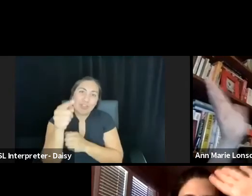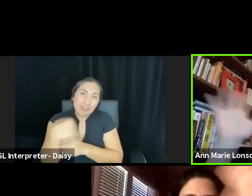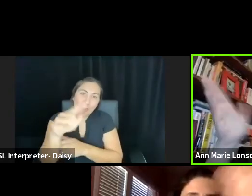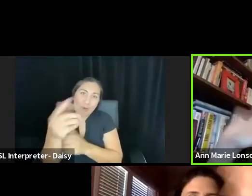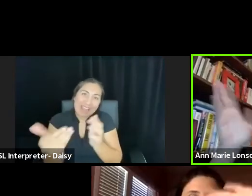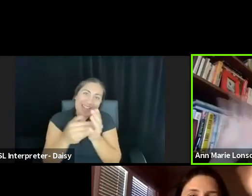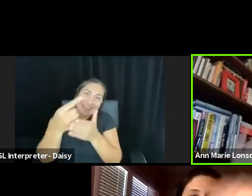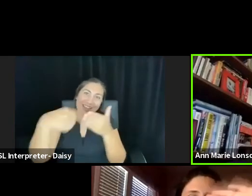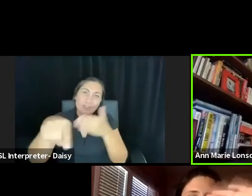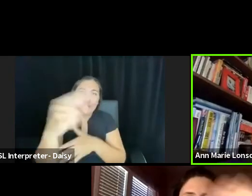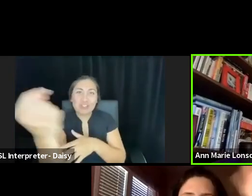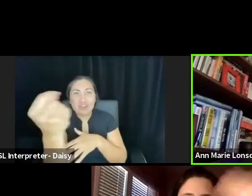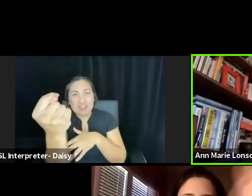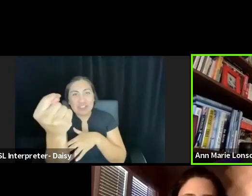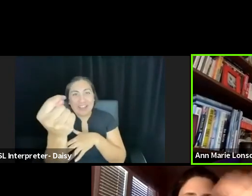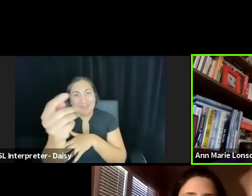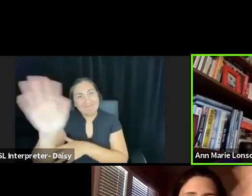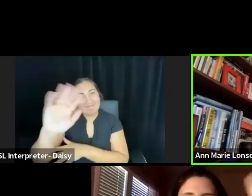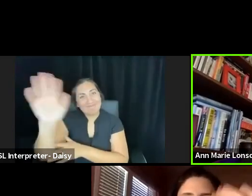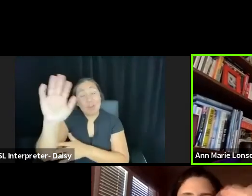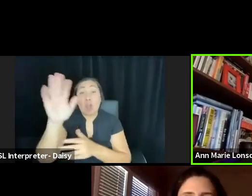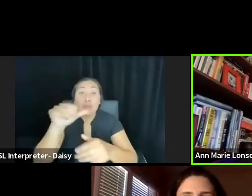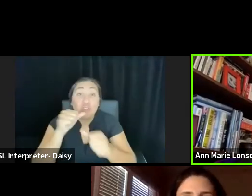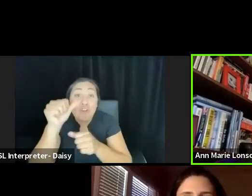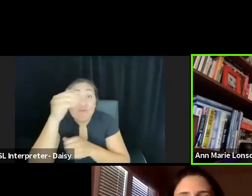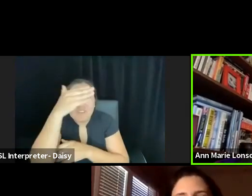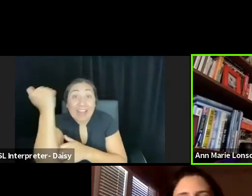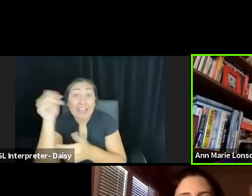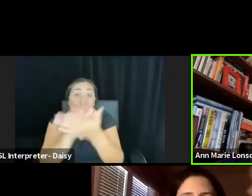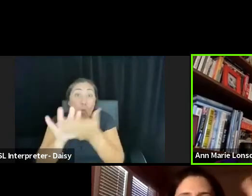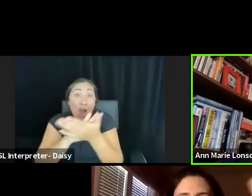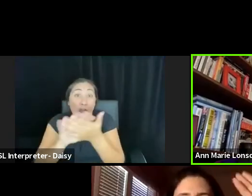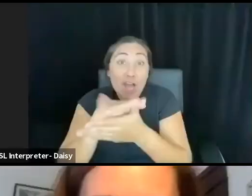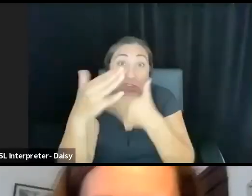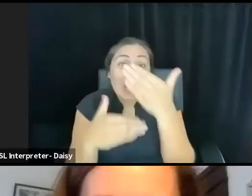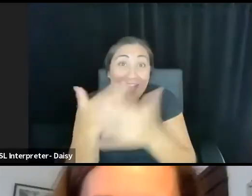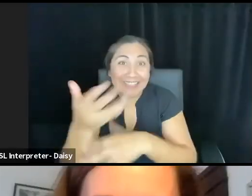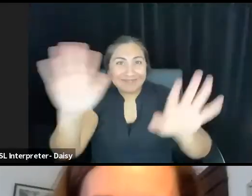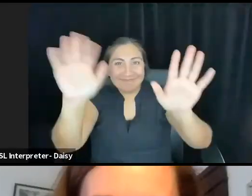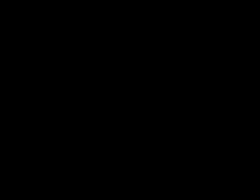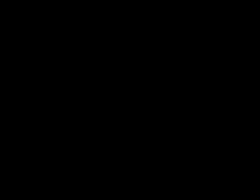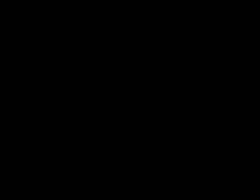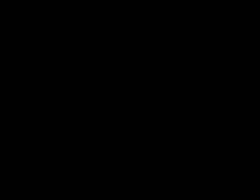Thank you. Bye. Wash your hands. Bye. We love you. Be well. Wash your hands.